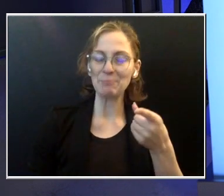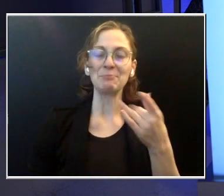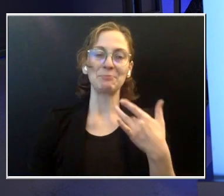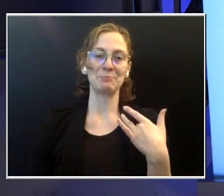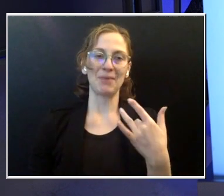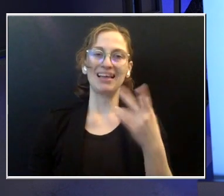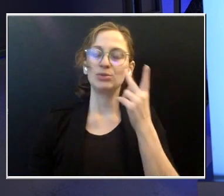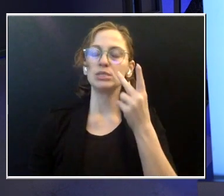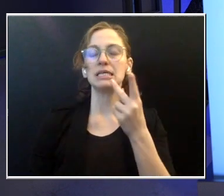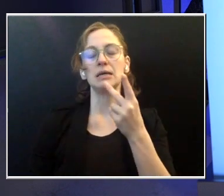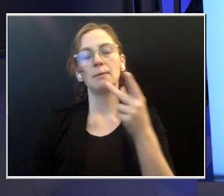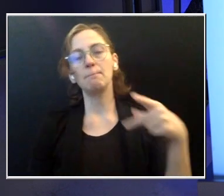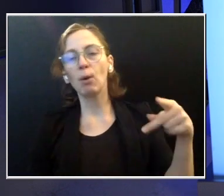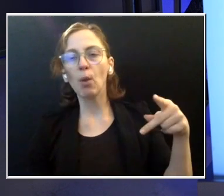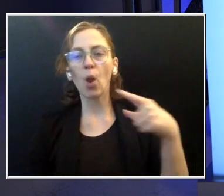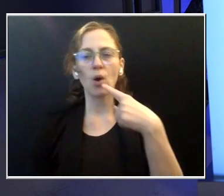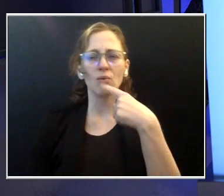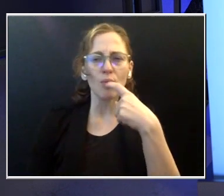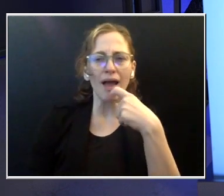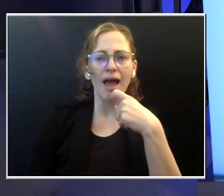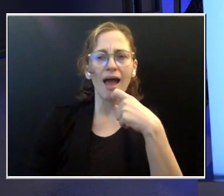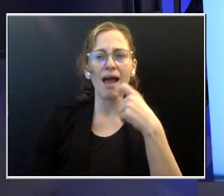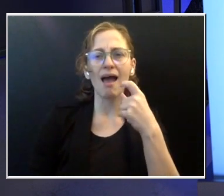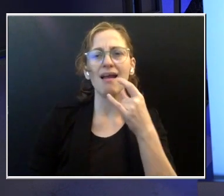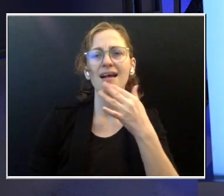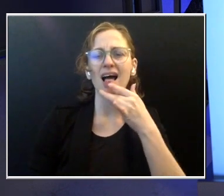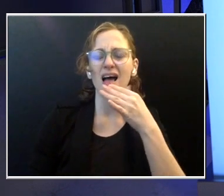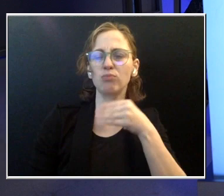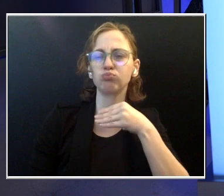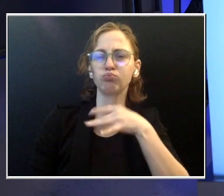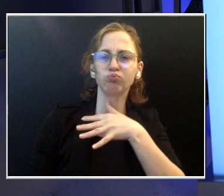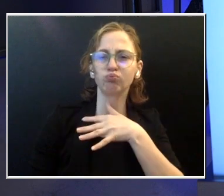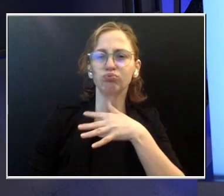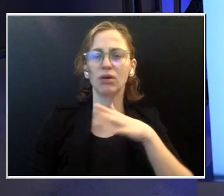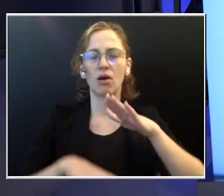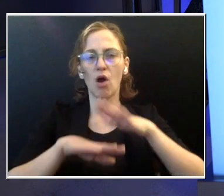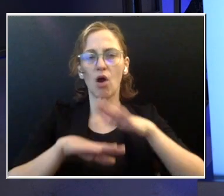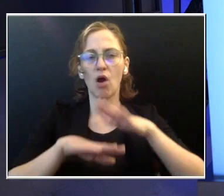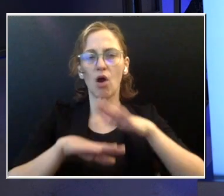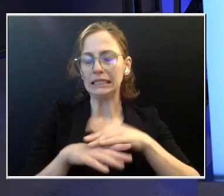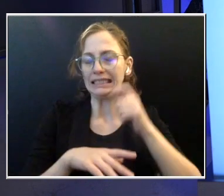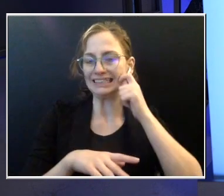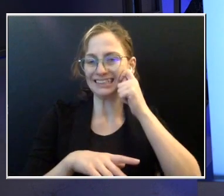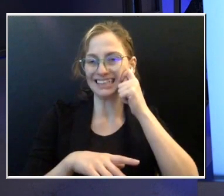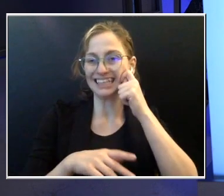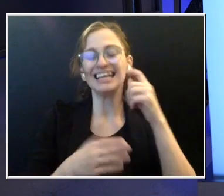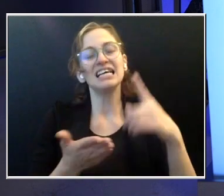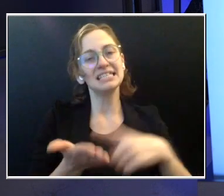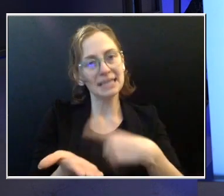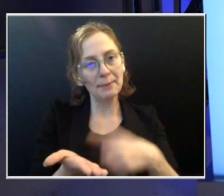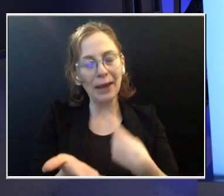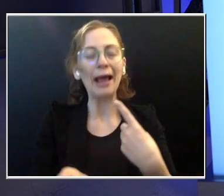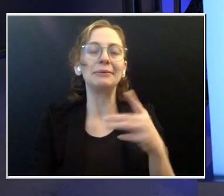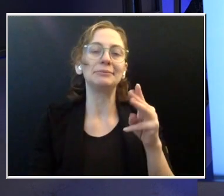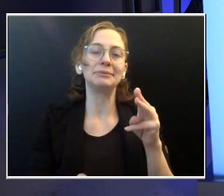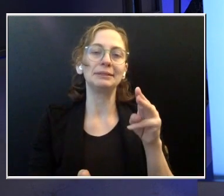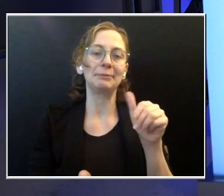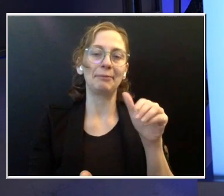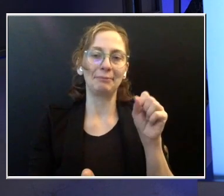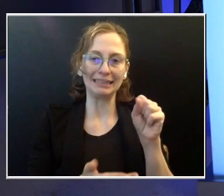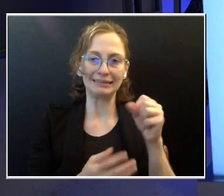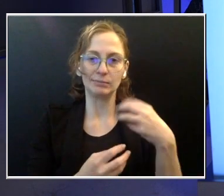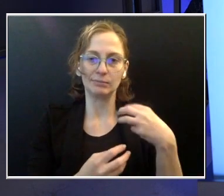it's just this kind of appearance, change in color of appearance of the breast. Which is why when Claudia came in, they knew exactly to send